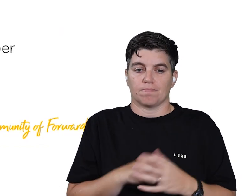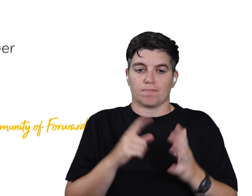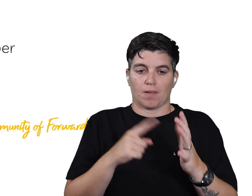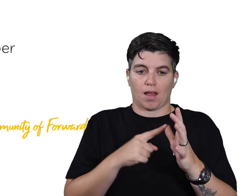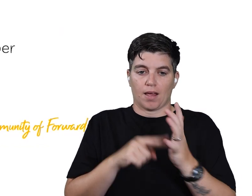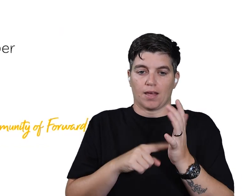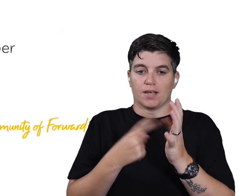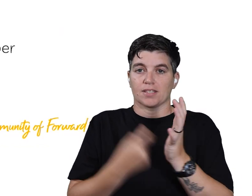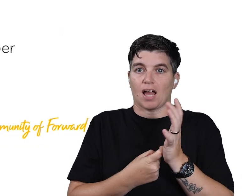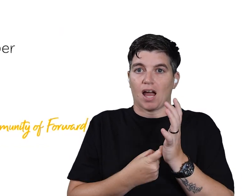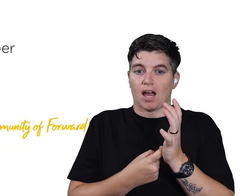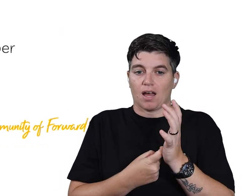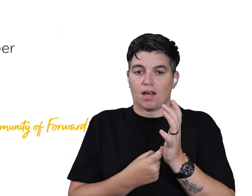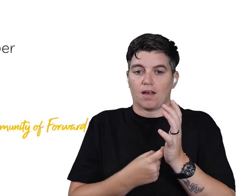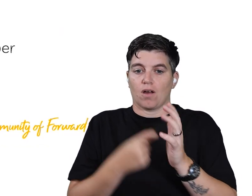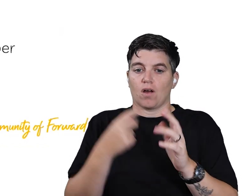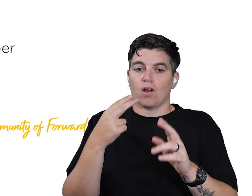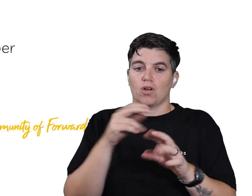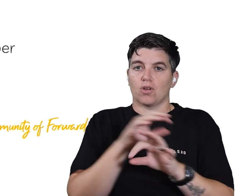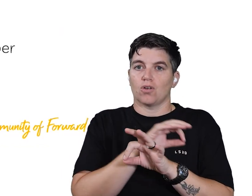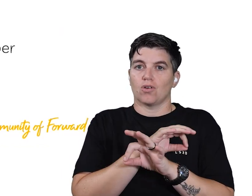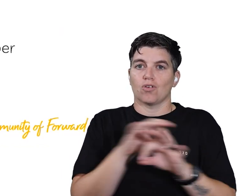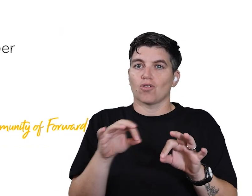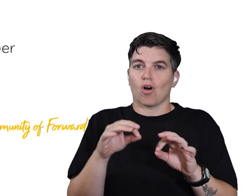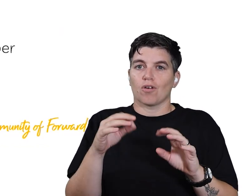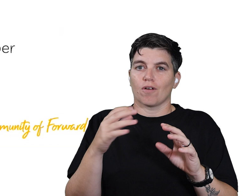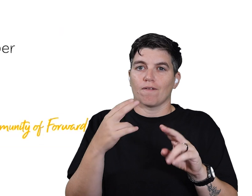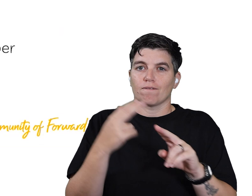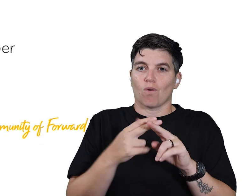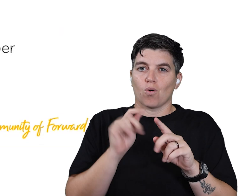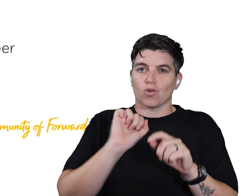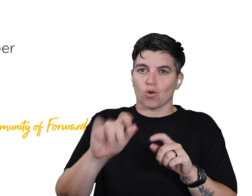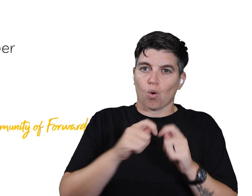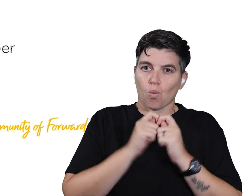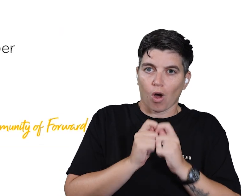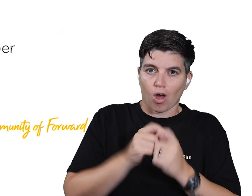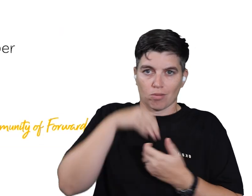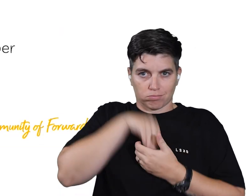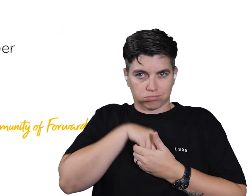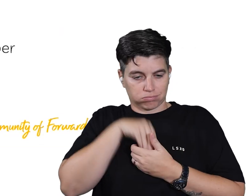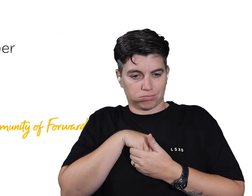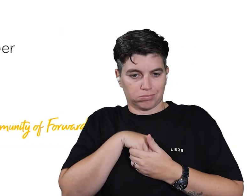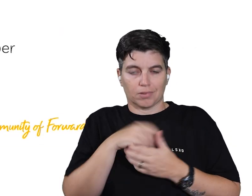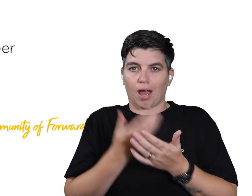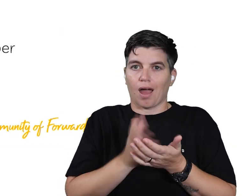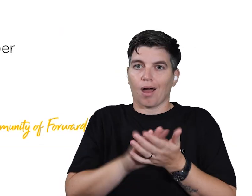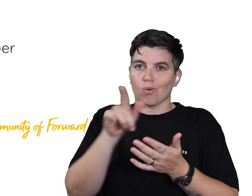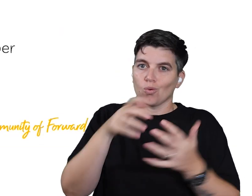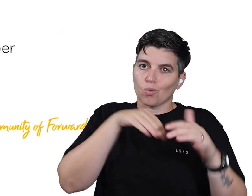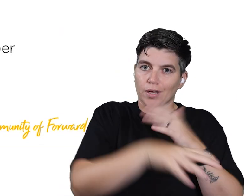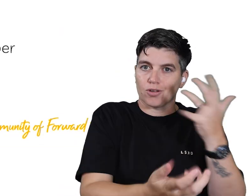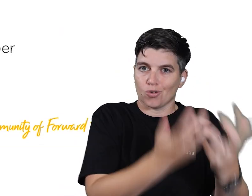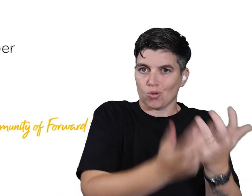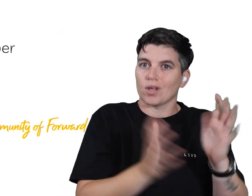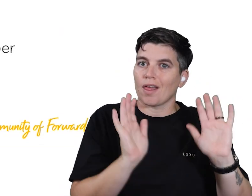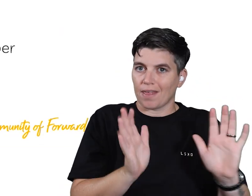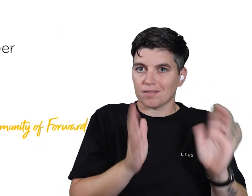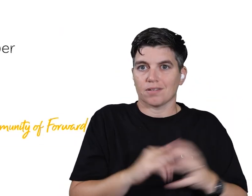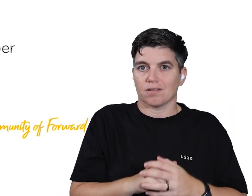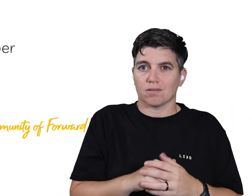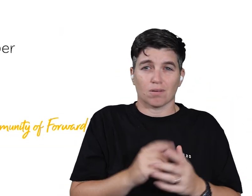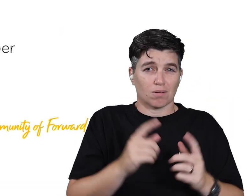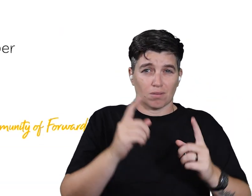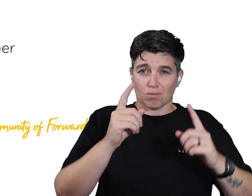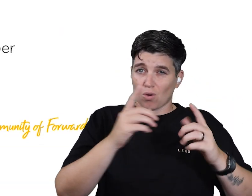An ATAR or a tertiary rank is used for a measure for tertiary admission. It's not a measure of worth, and students will go on a